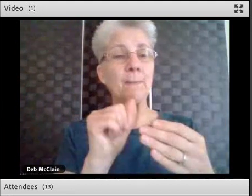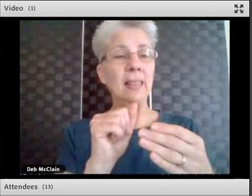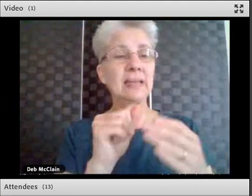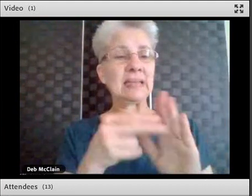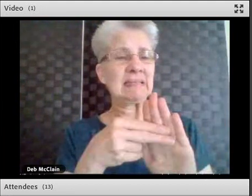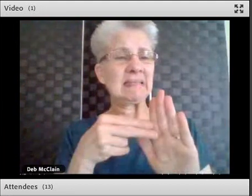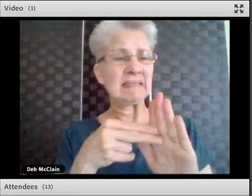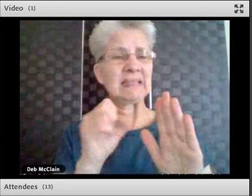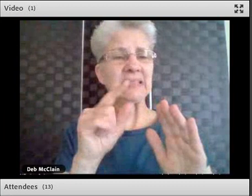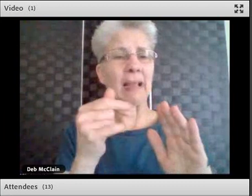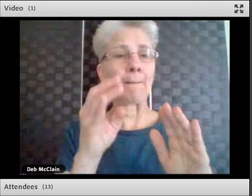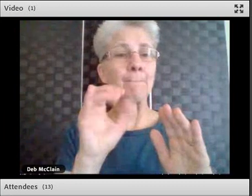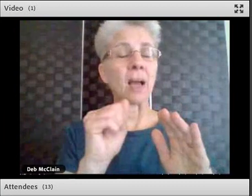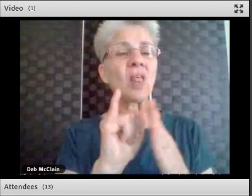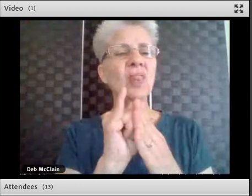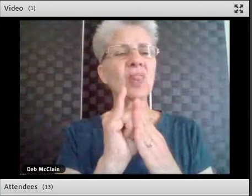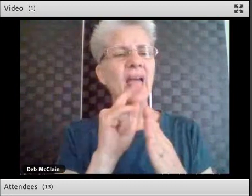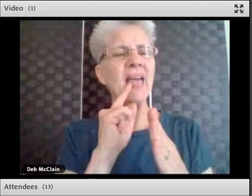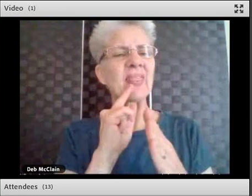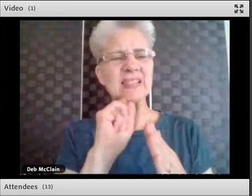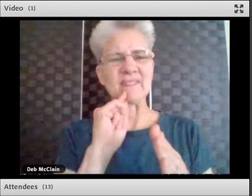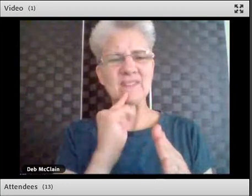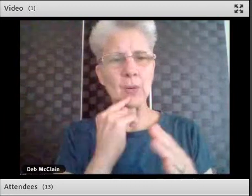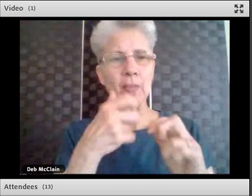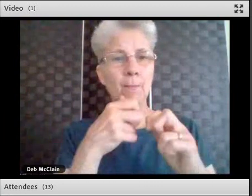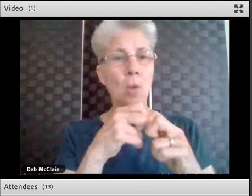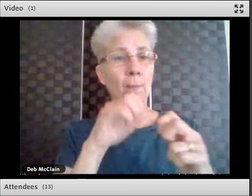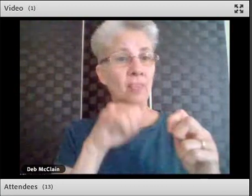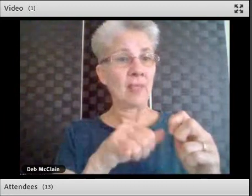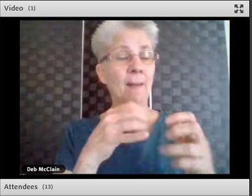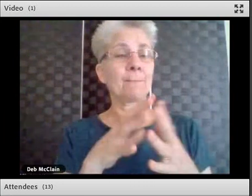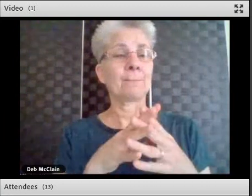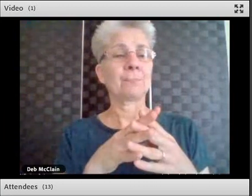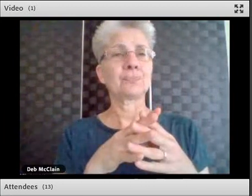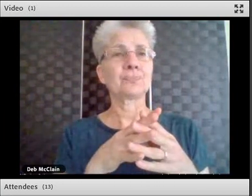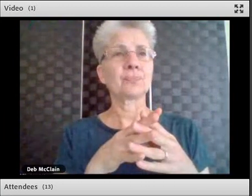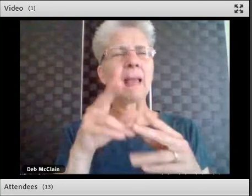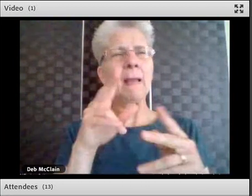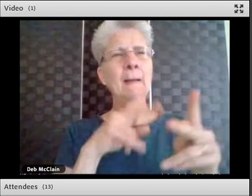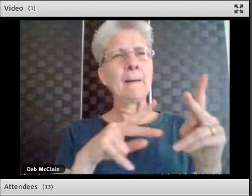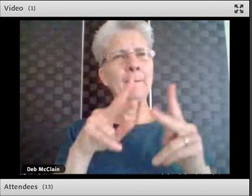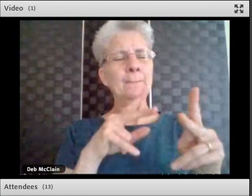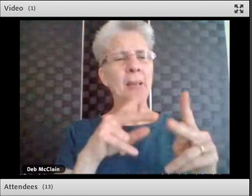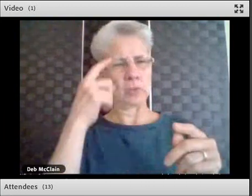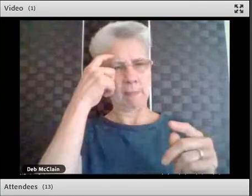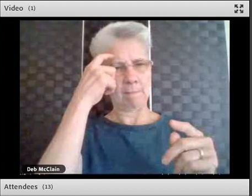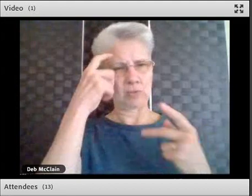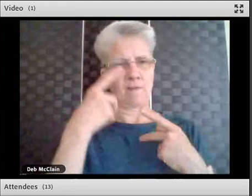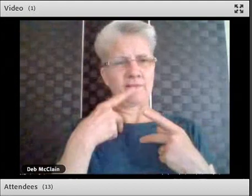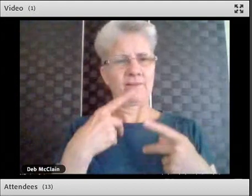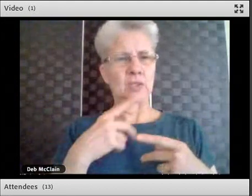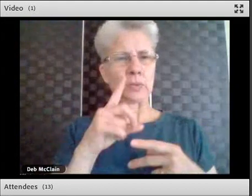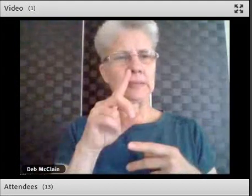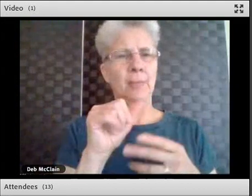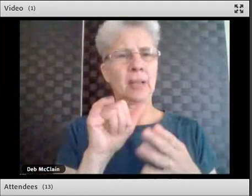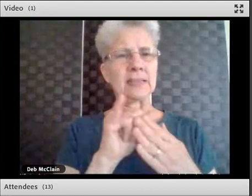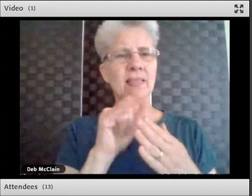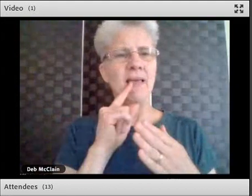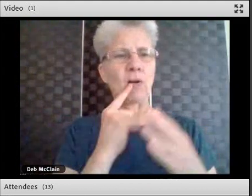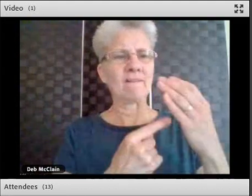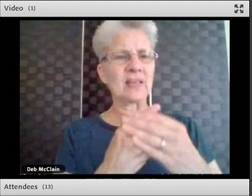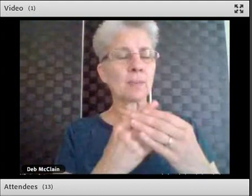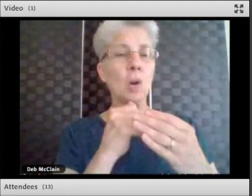are the severity of the problem, because people's mental and physical disabilities that are